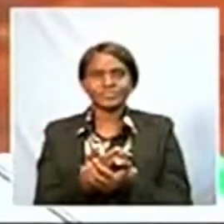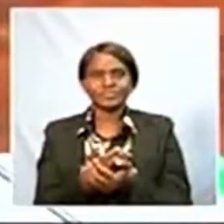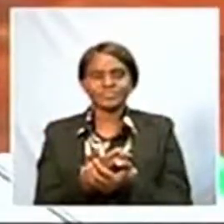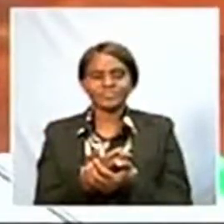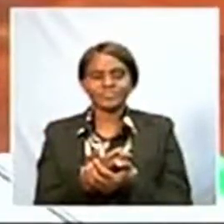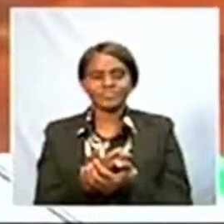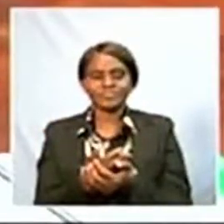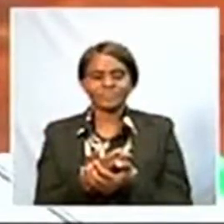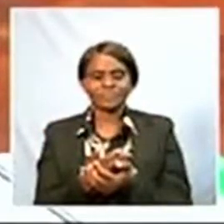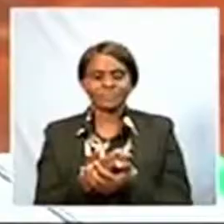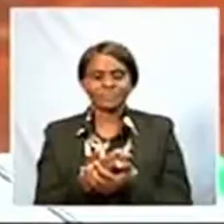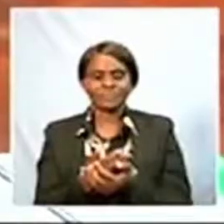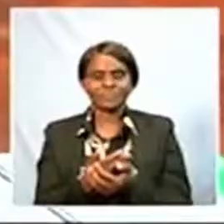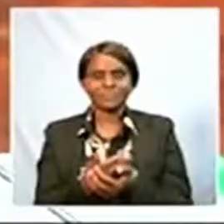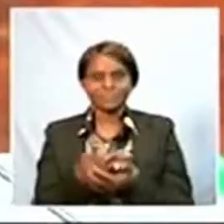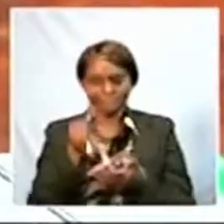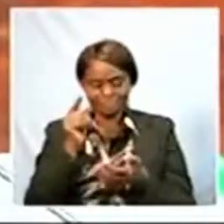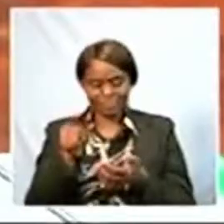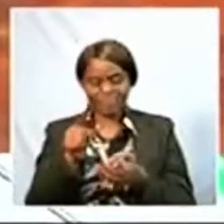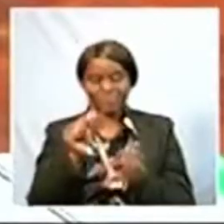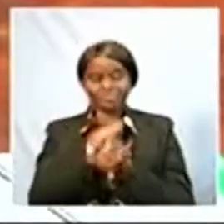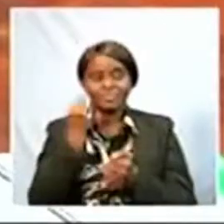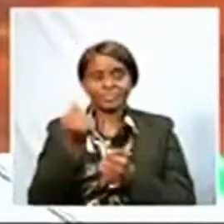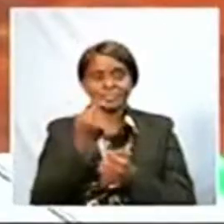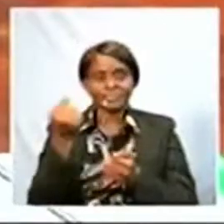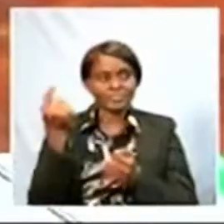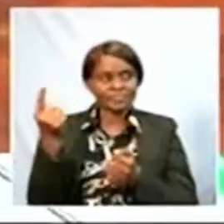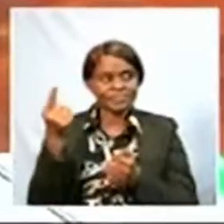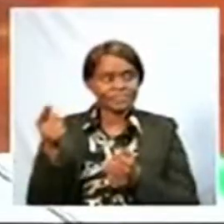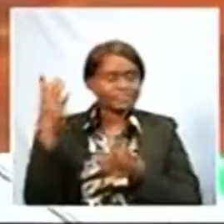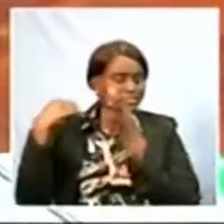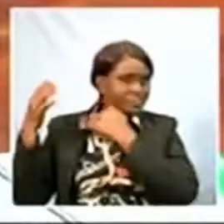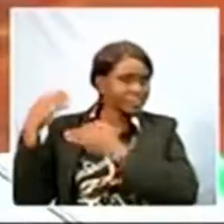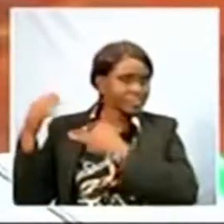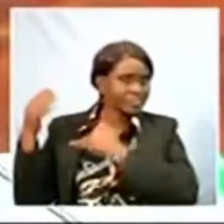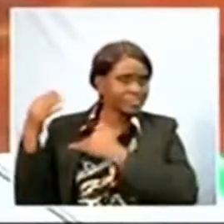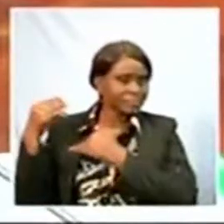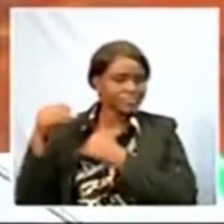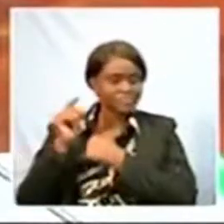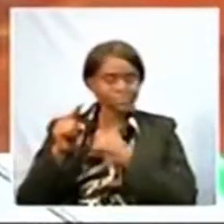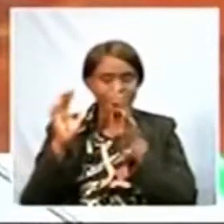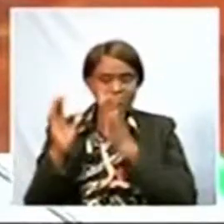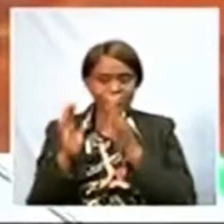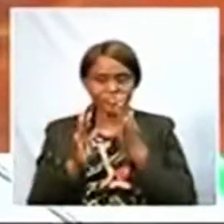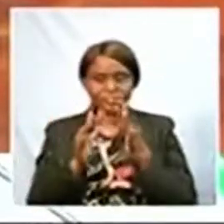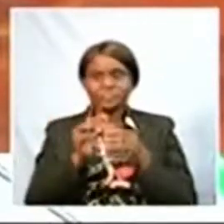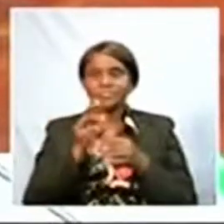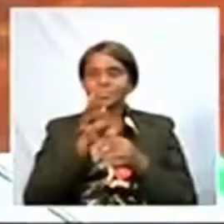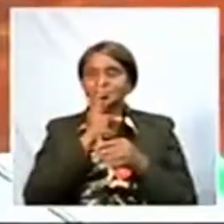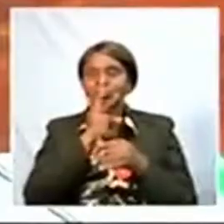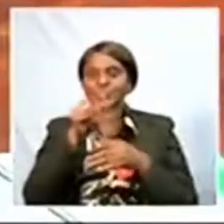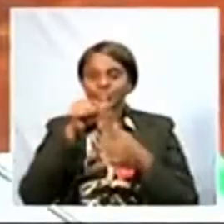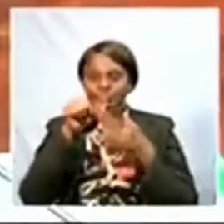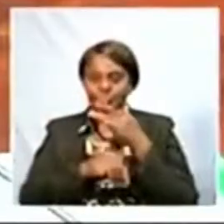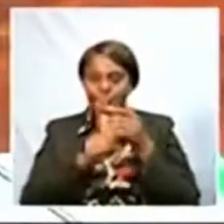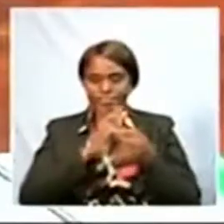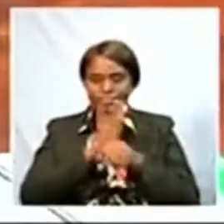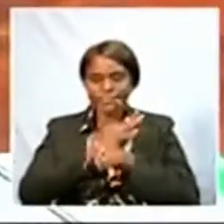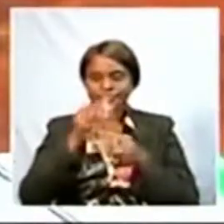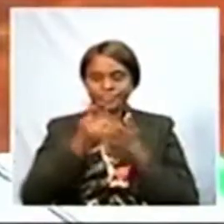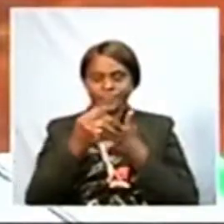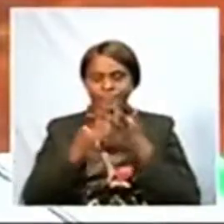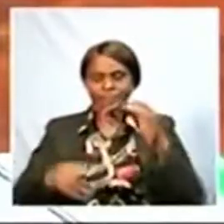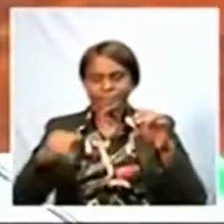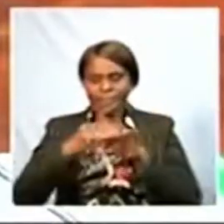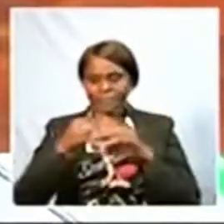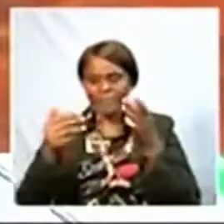already been drilled successfully, with only 1 being outstanding. The remaining borehole will be drilled once the engagement of the